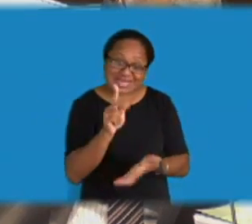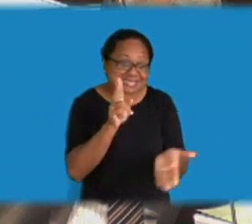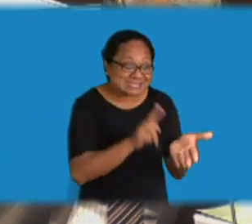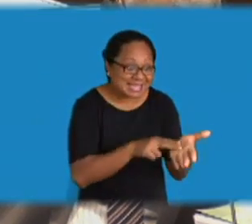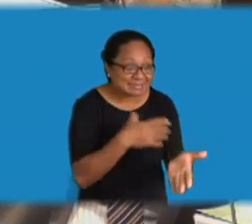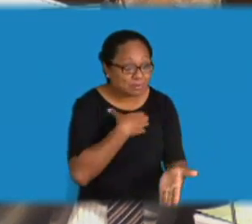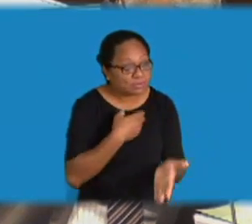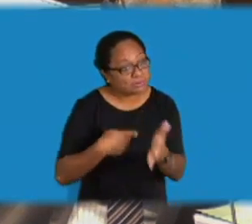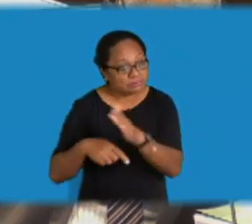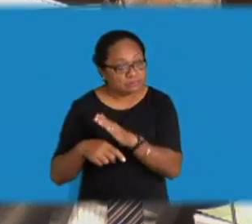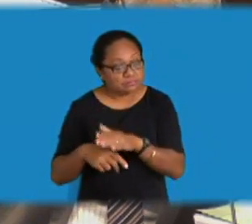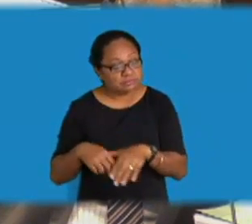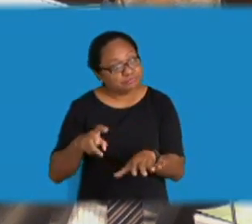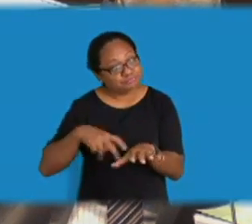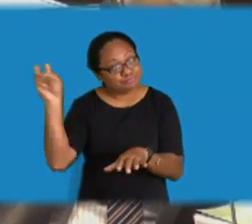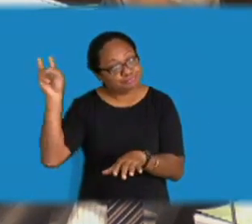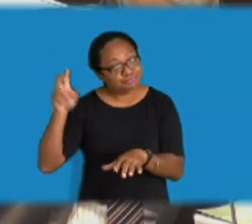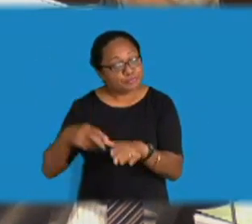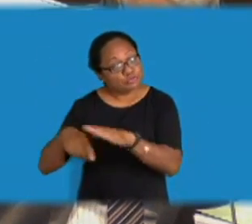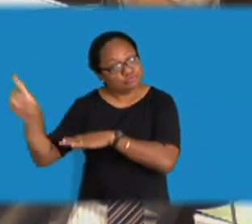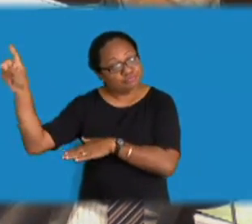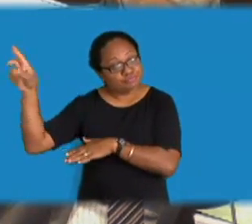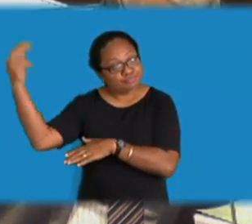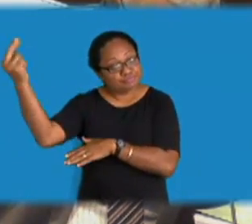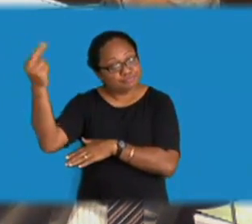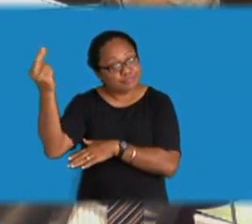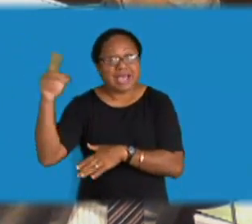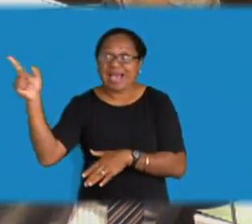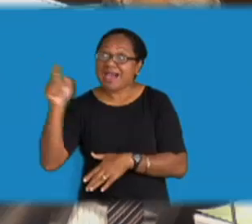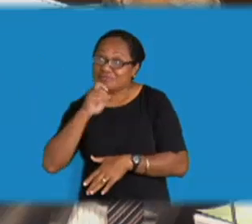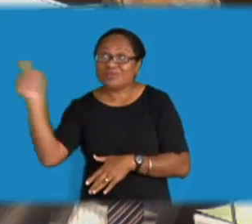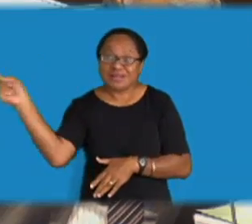and then take off, and then come back in the afternoon and then collect.